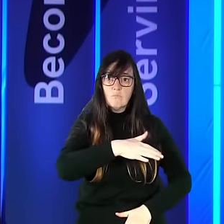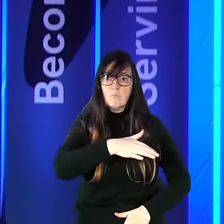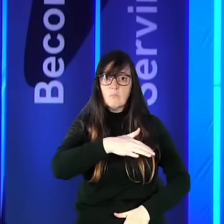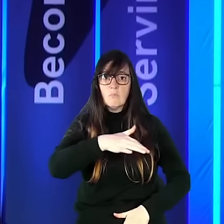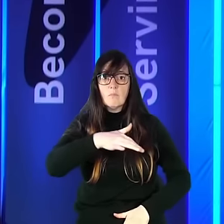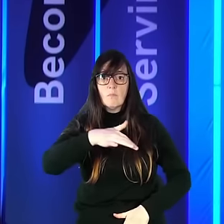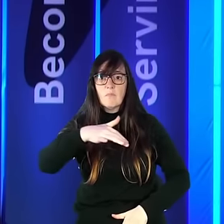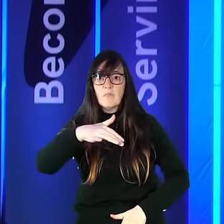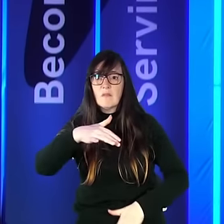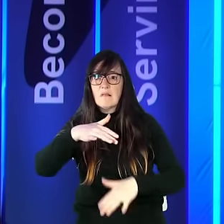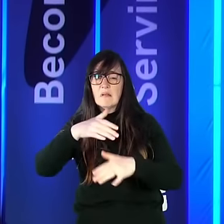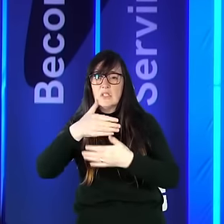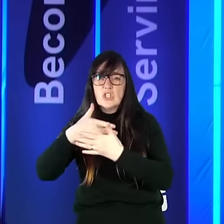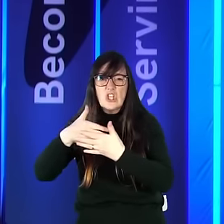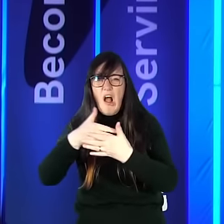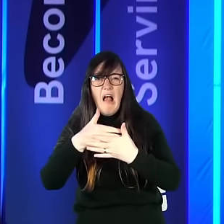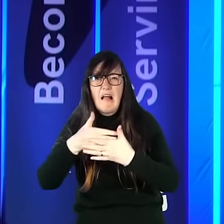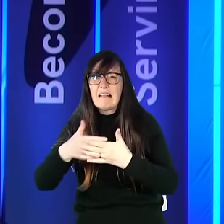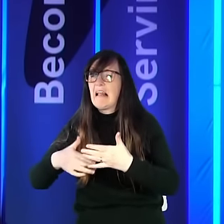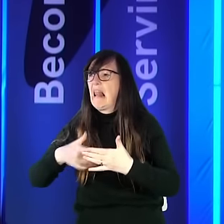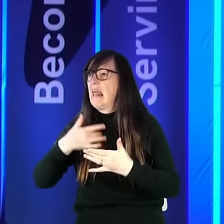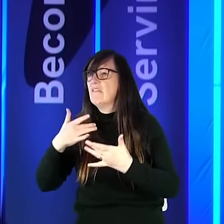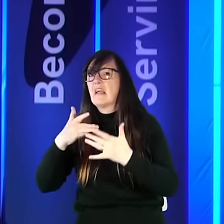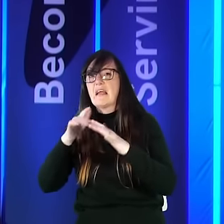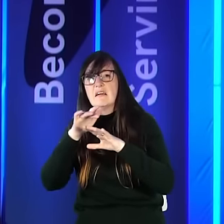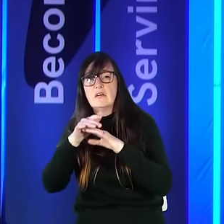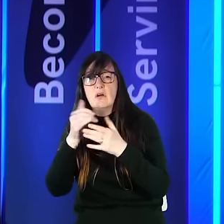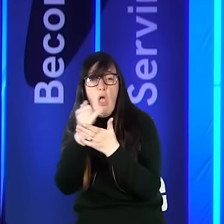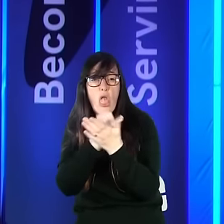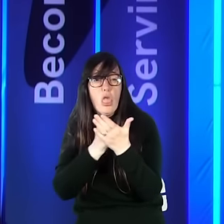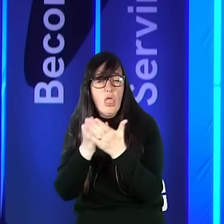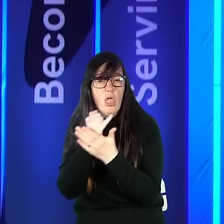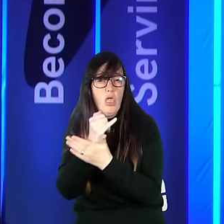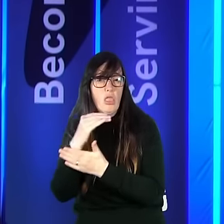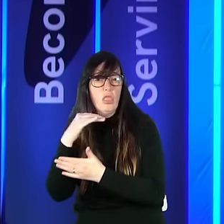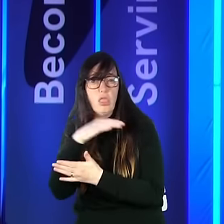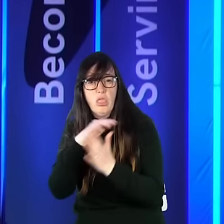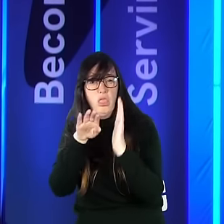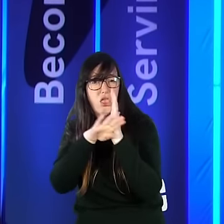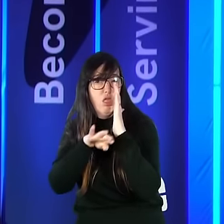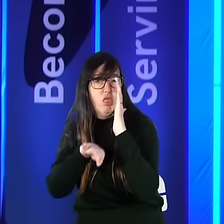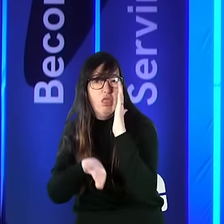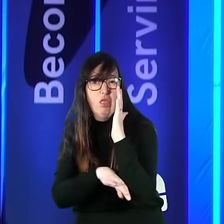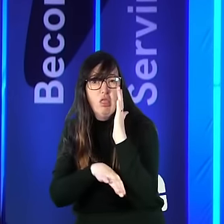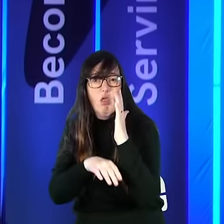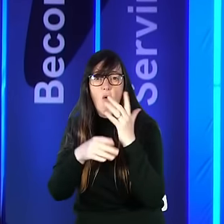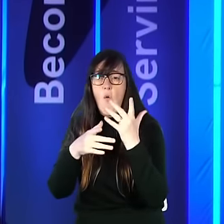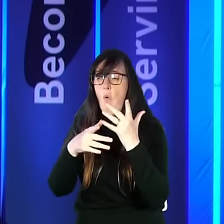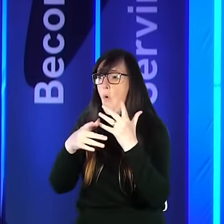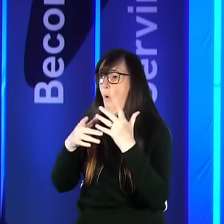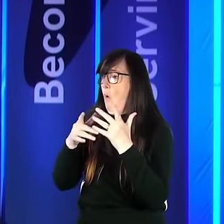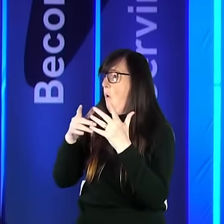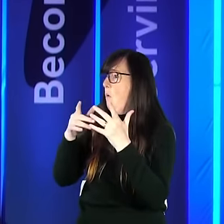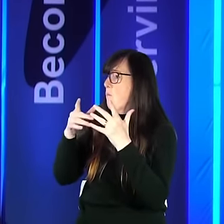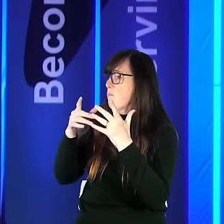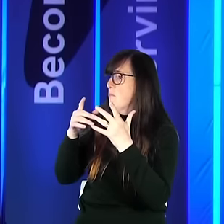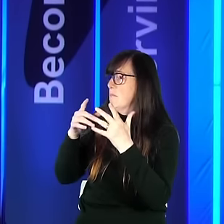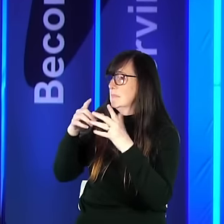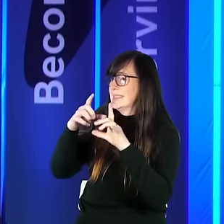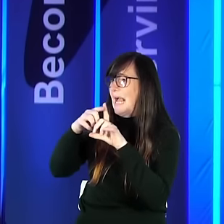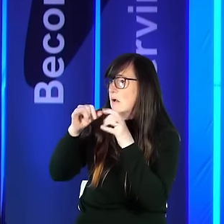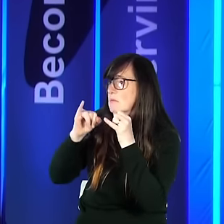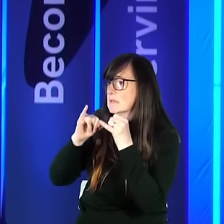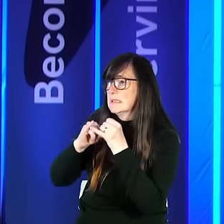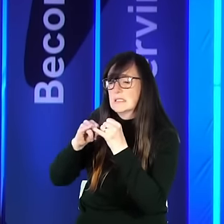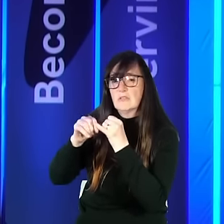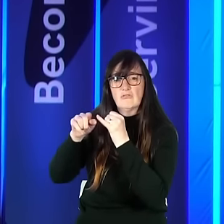in the squalor of a South American favela, to the brother or sister with Down syndrome who gives you a big hug